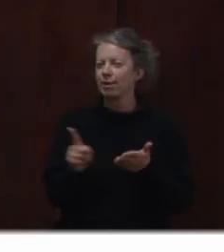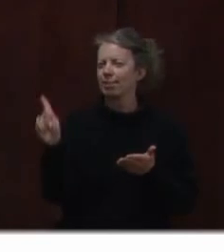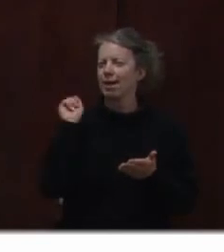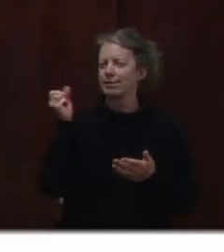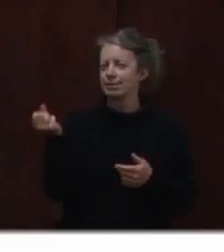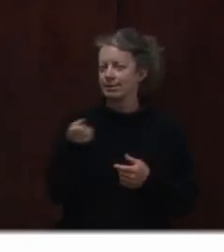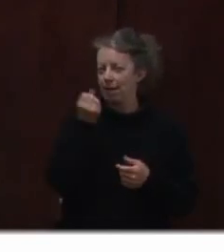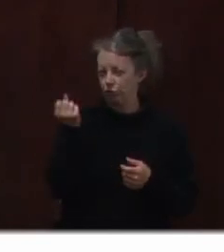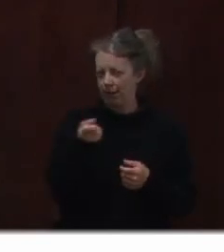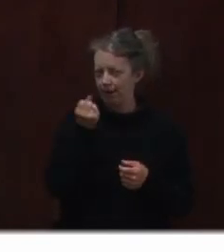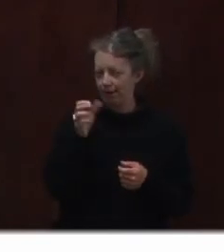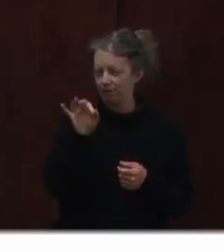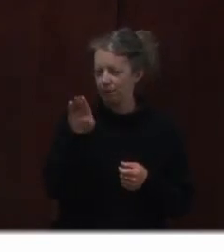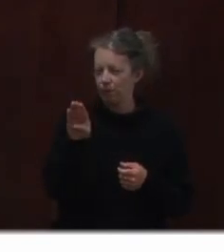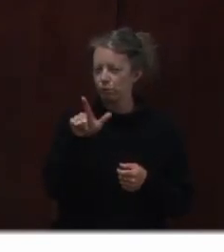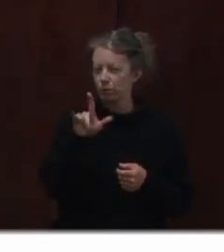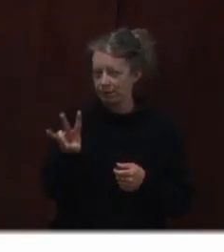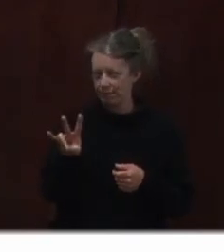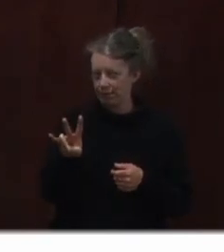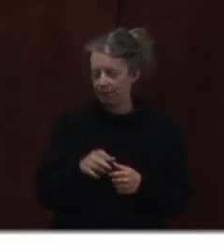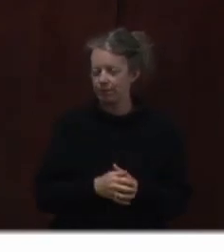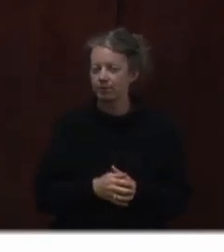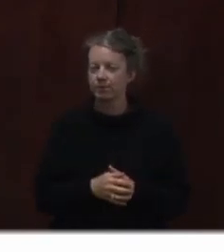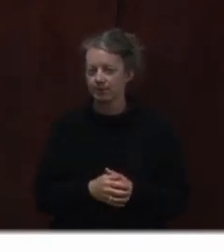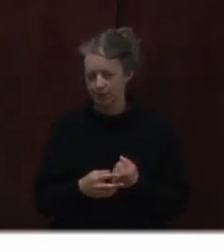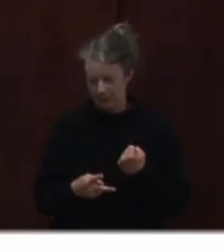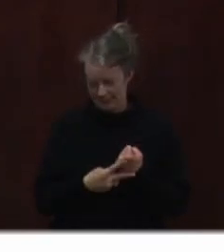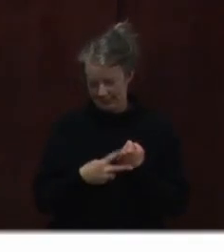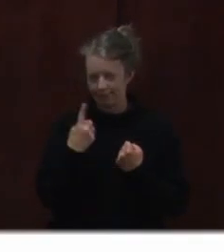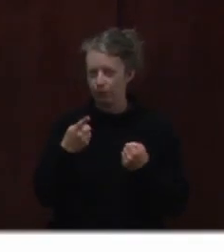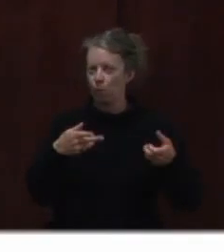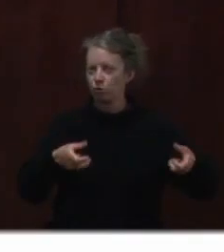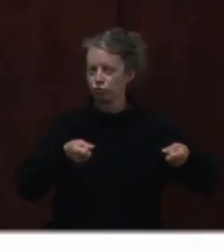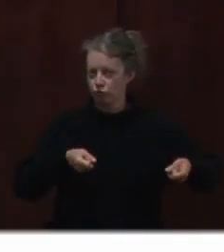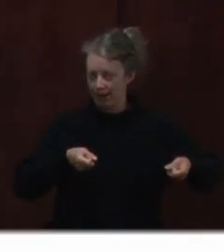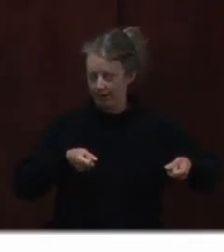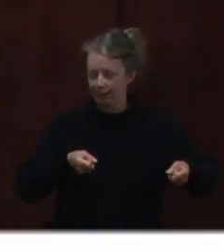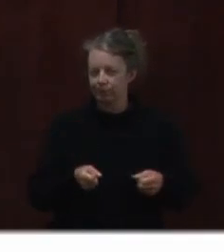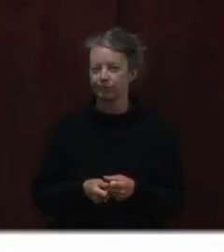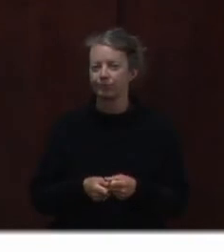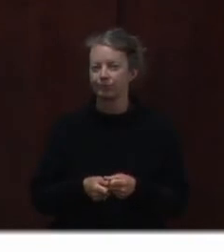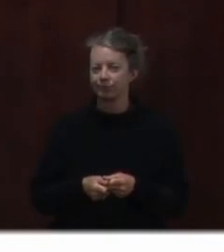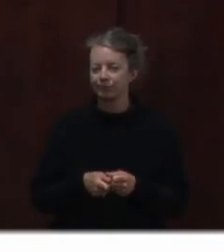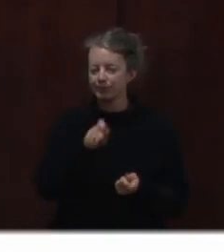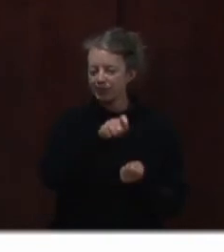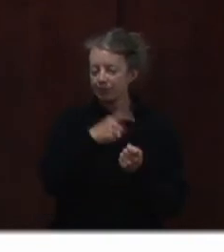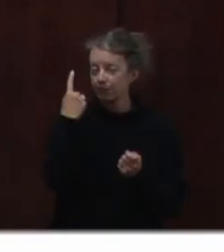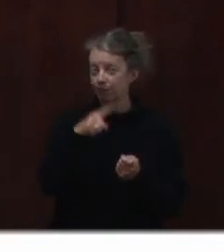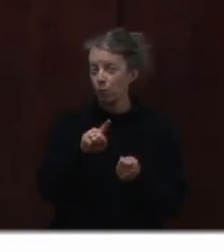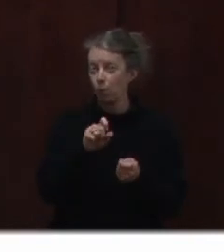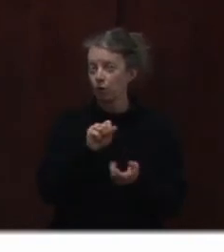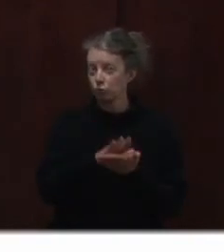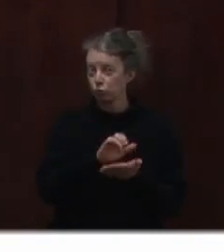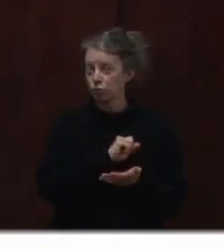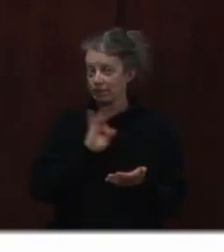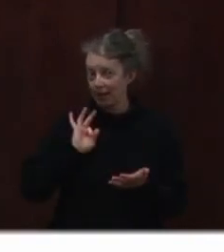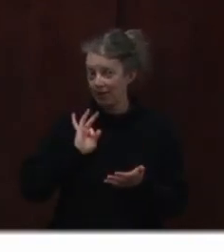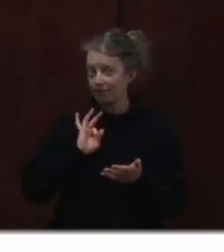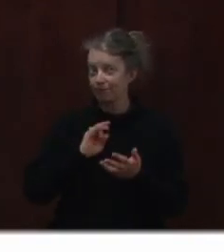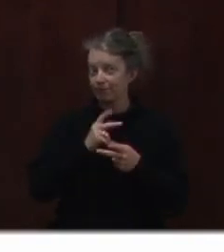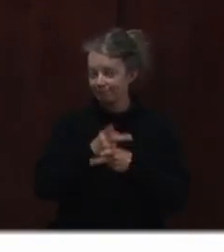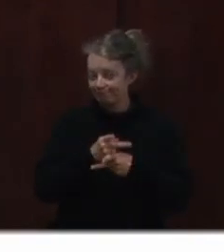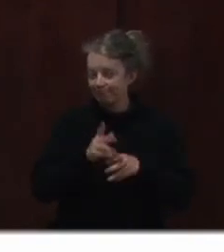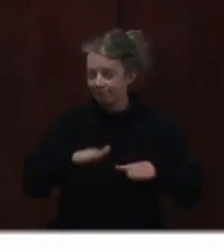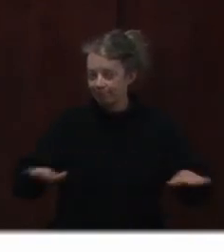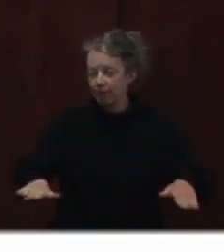one tray of our baseline that we designated for that group. And we vaccinated